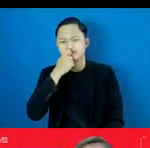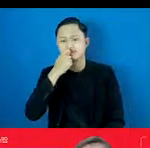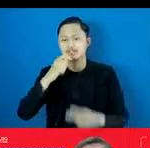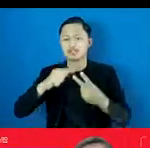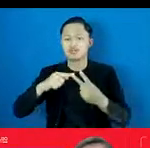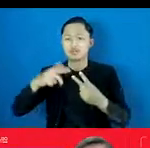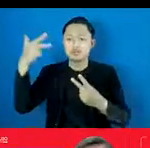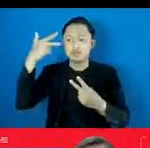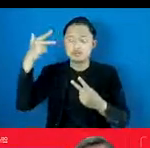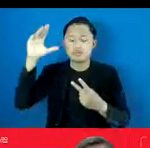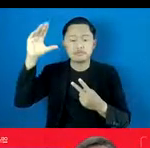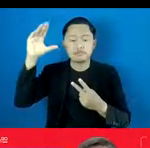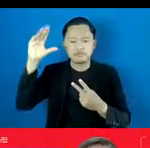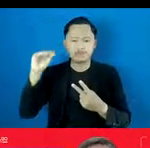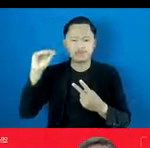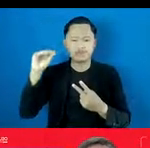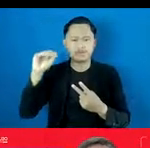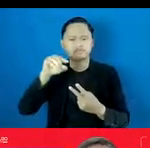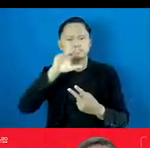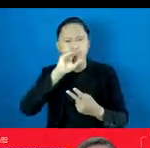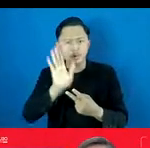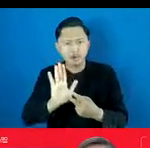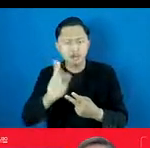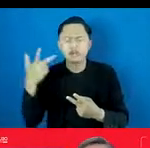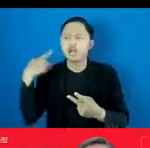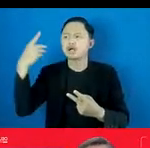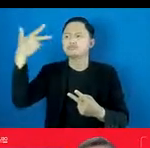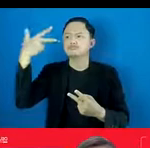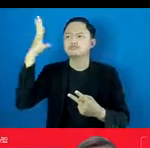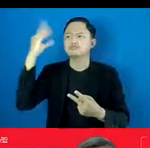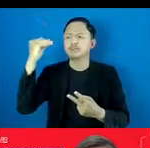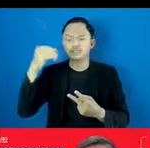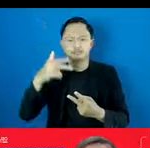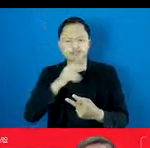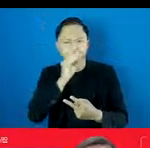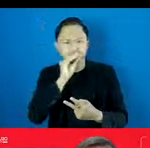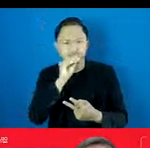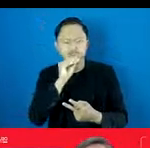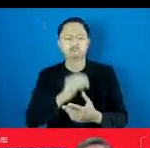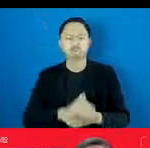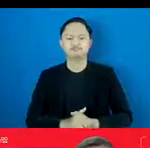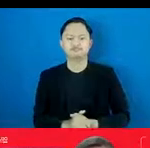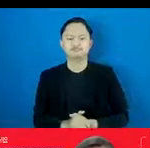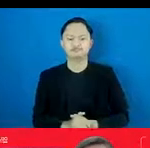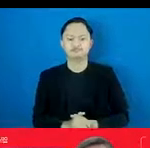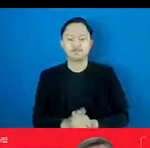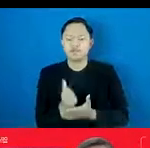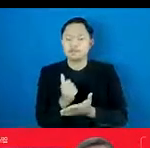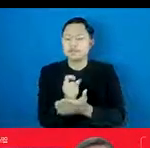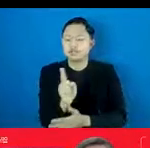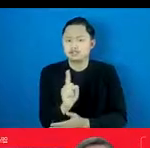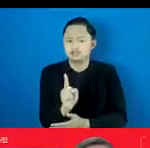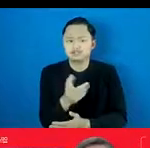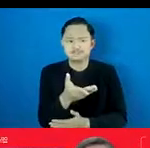video when you are not speaking. And we'd like to also hope you to make sure or ensure your internet